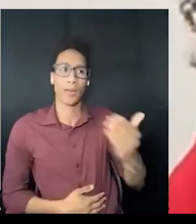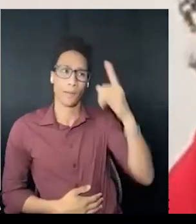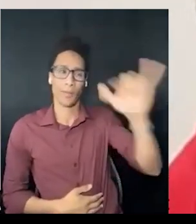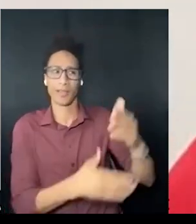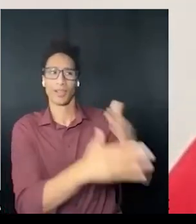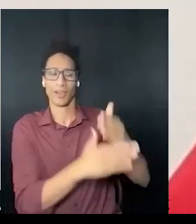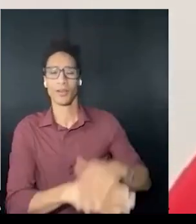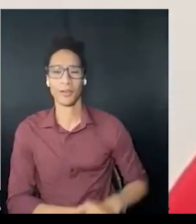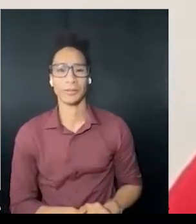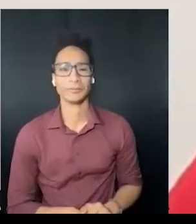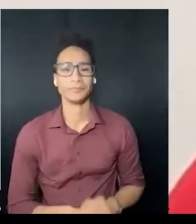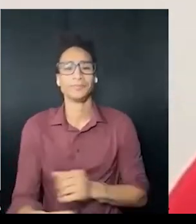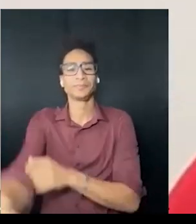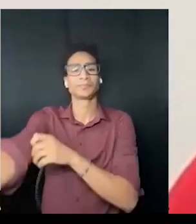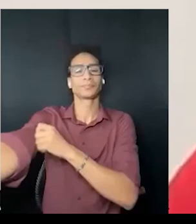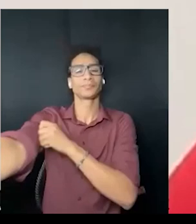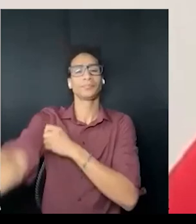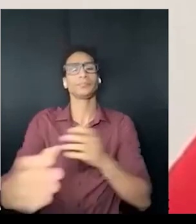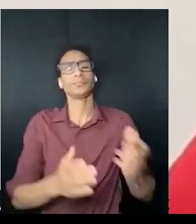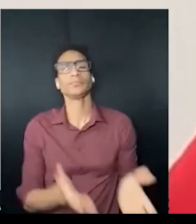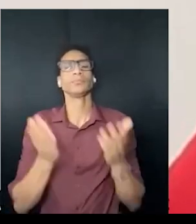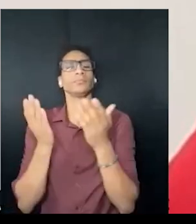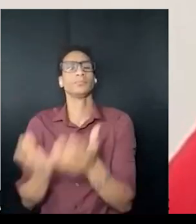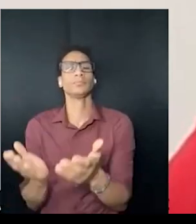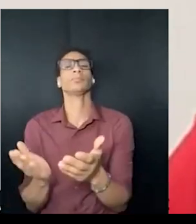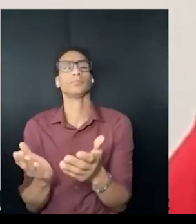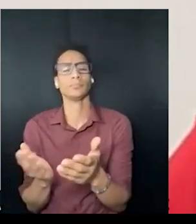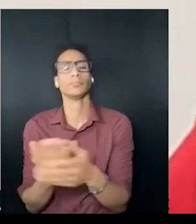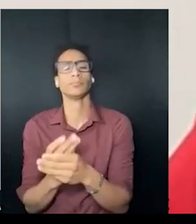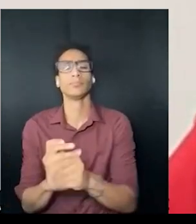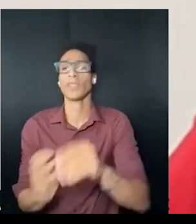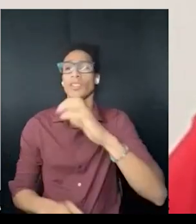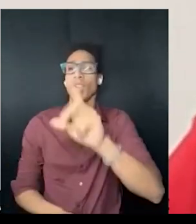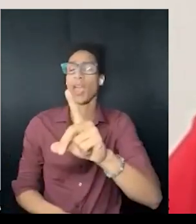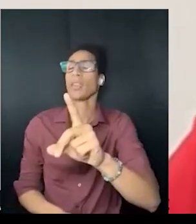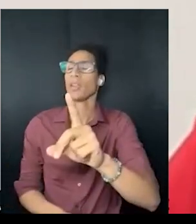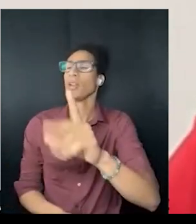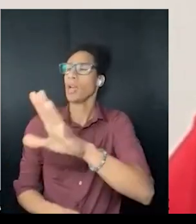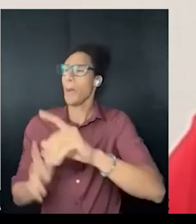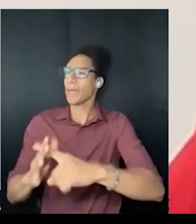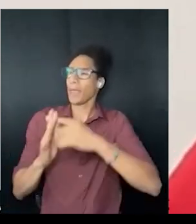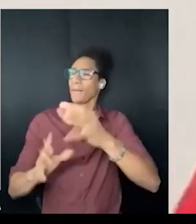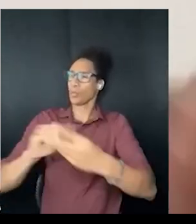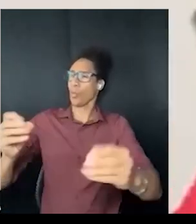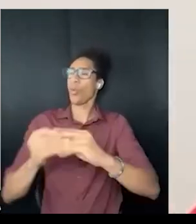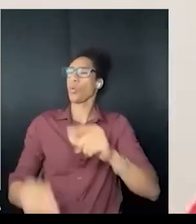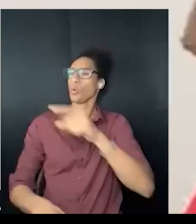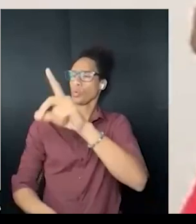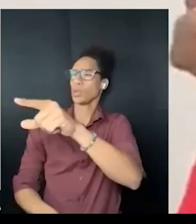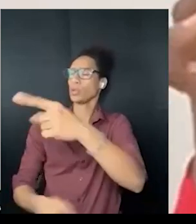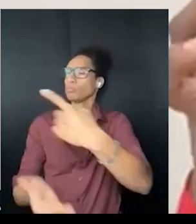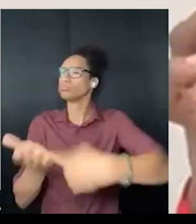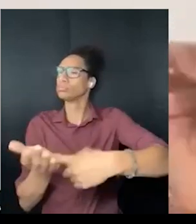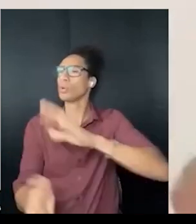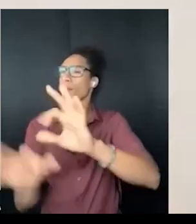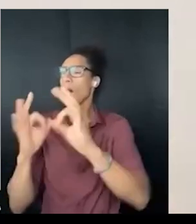beginning, you decided to share your family's story in the film, and I'd like you to talk a little bit about that. And as you answer that, I